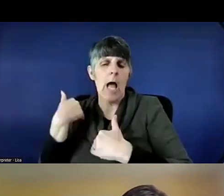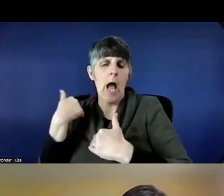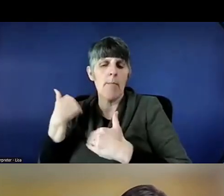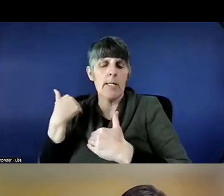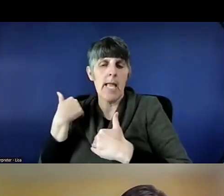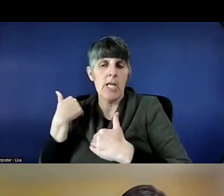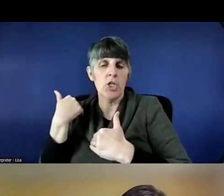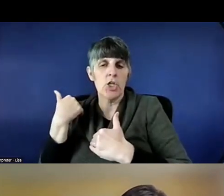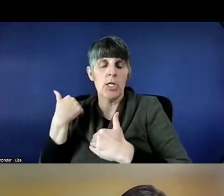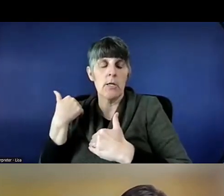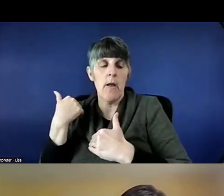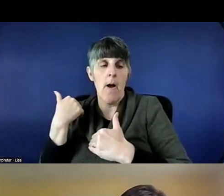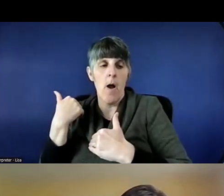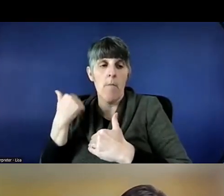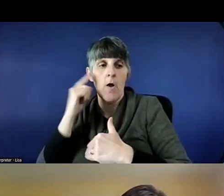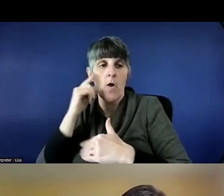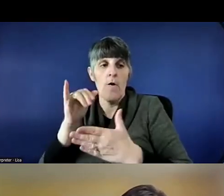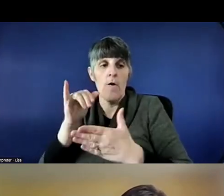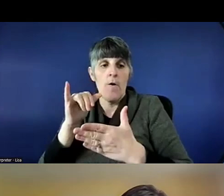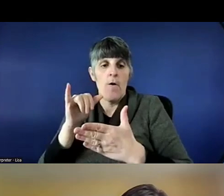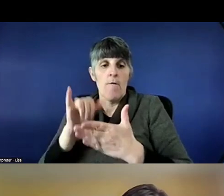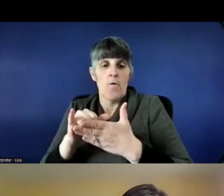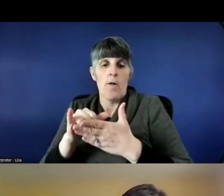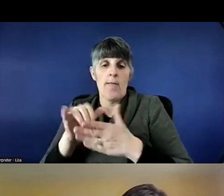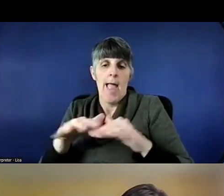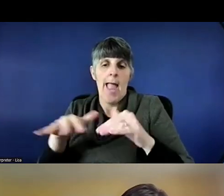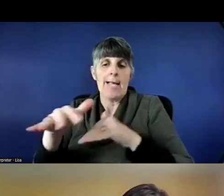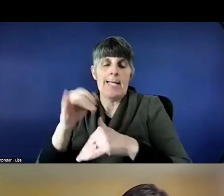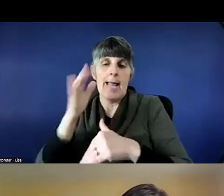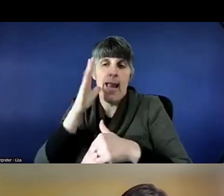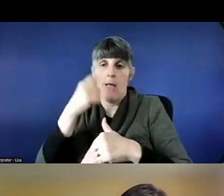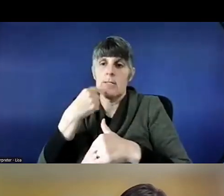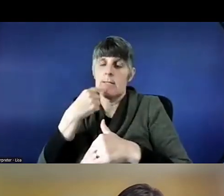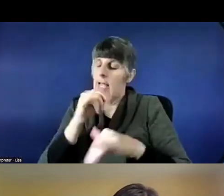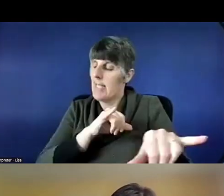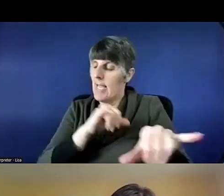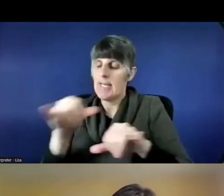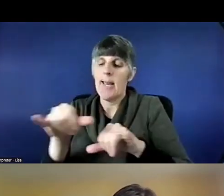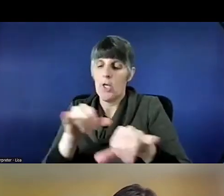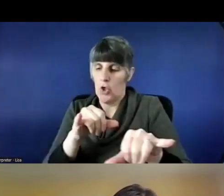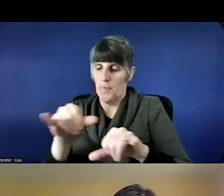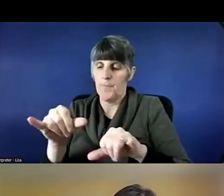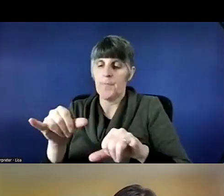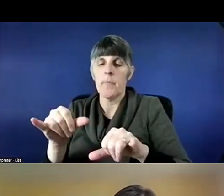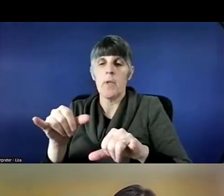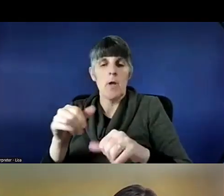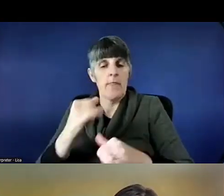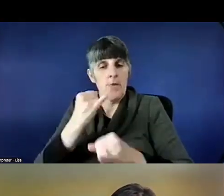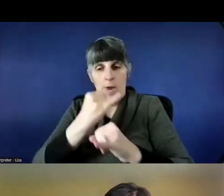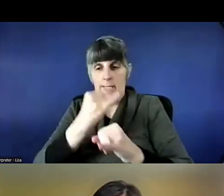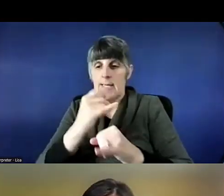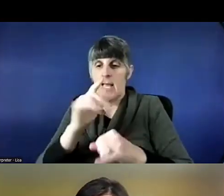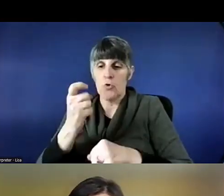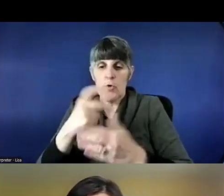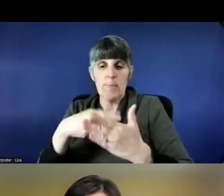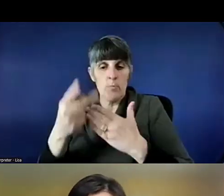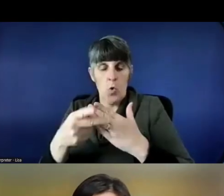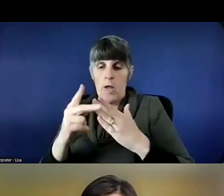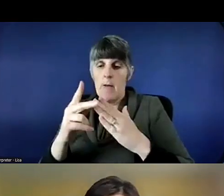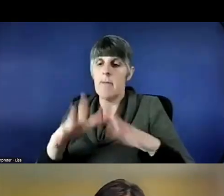obligation for that entity? And I would say it's identical, right? The residential treatment program adopts